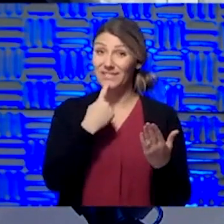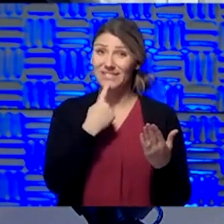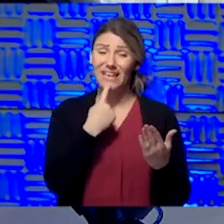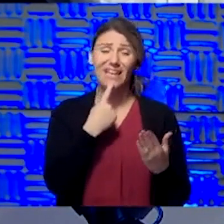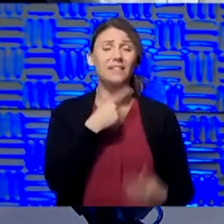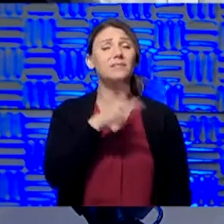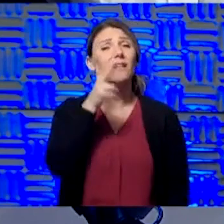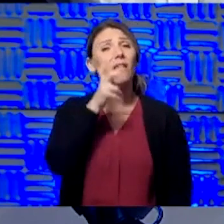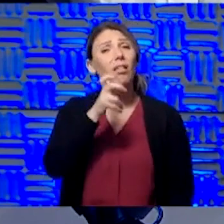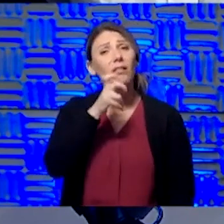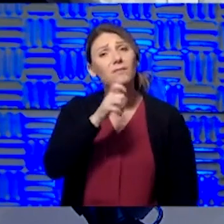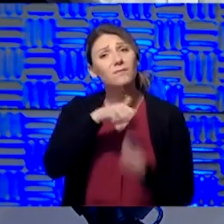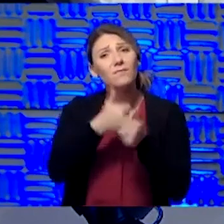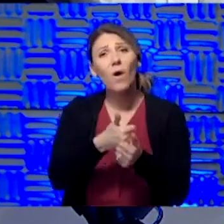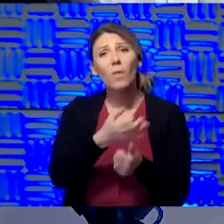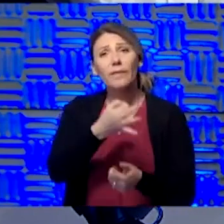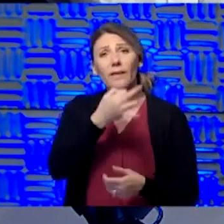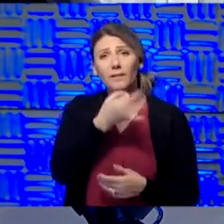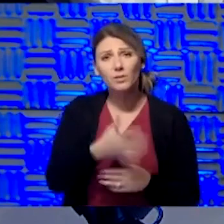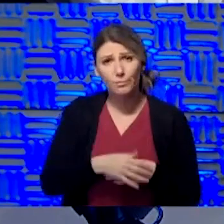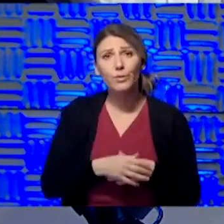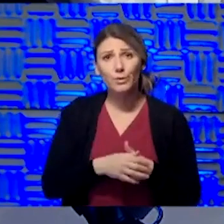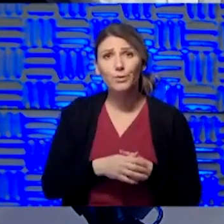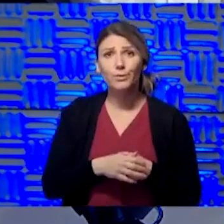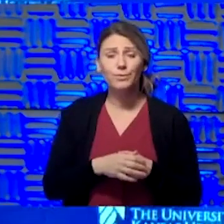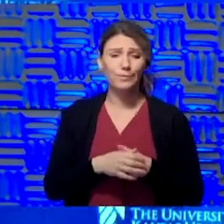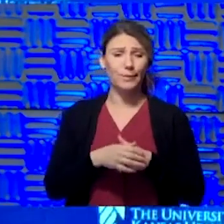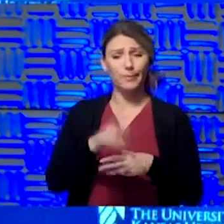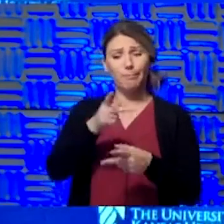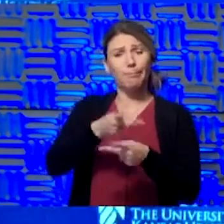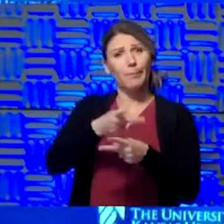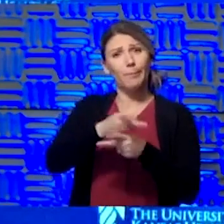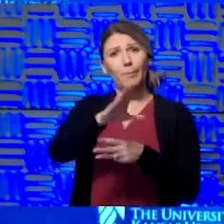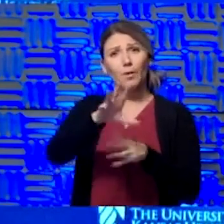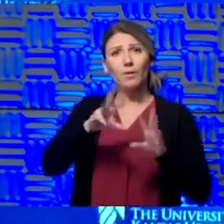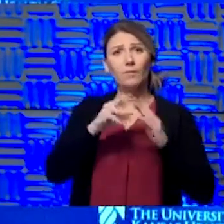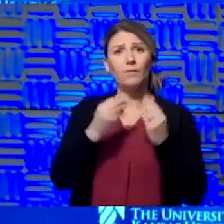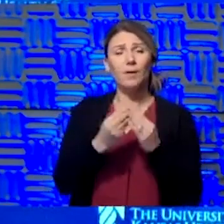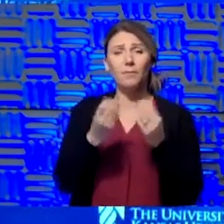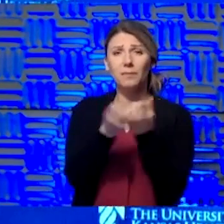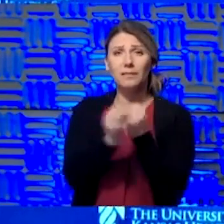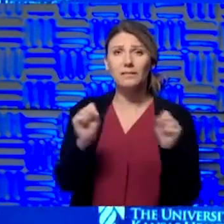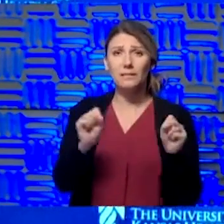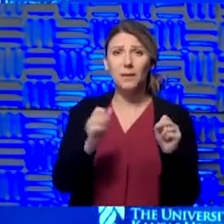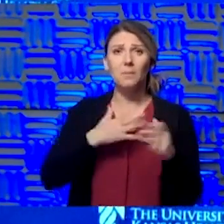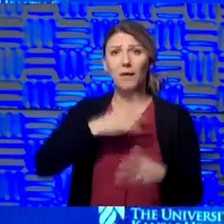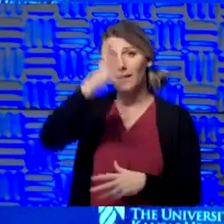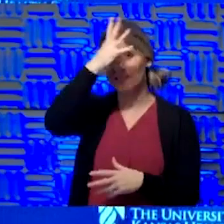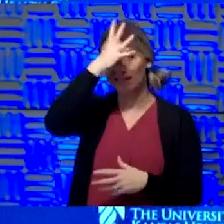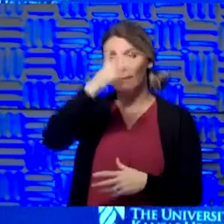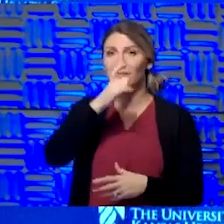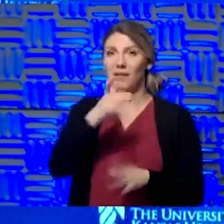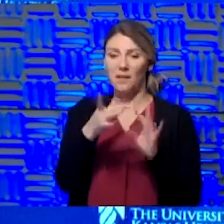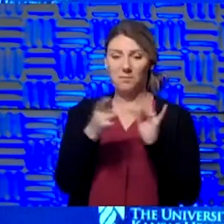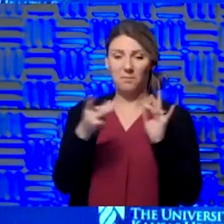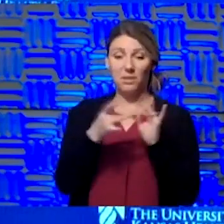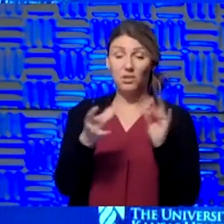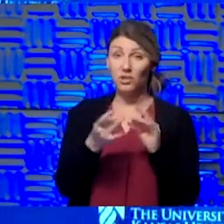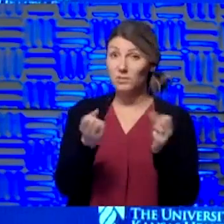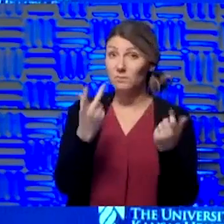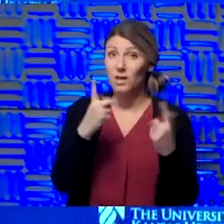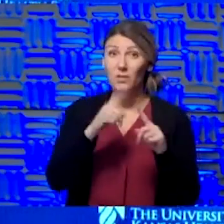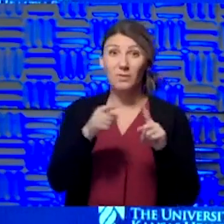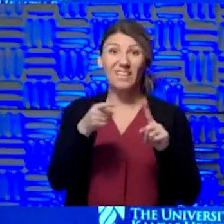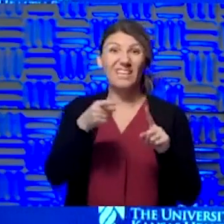experts. Keep your family safe as much as possible. My dad, I haven't mentioned much about him, but he was in our home taking care